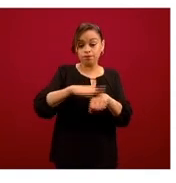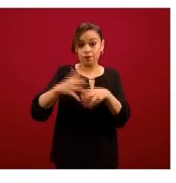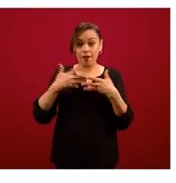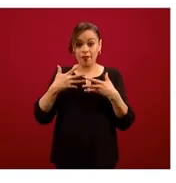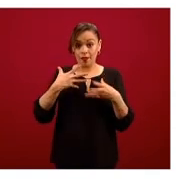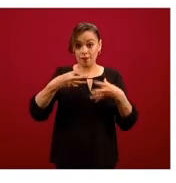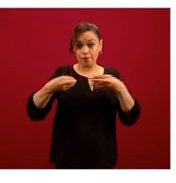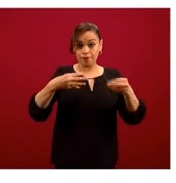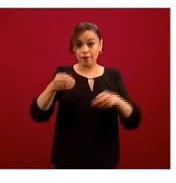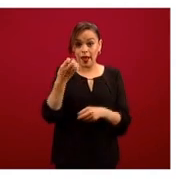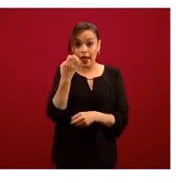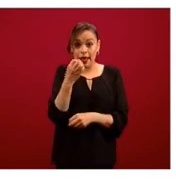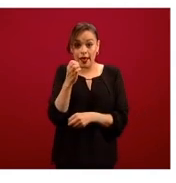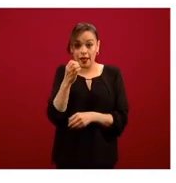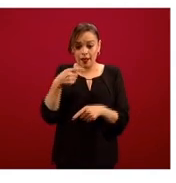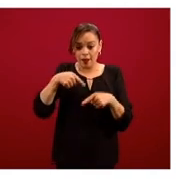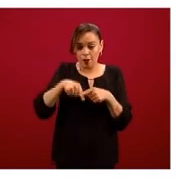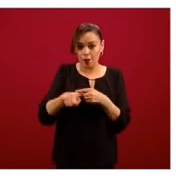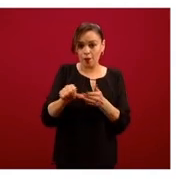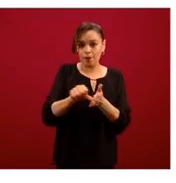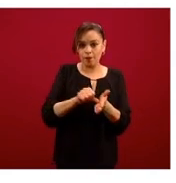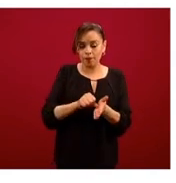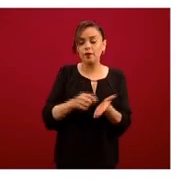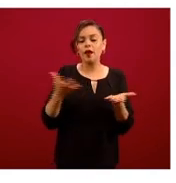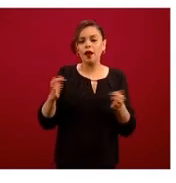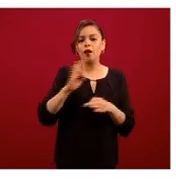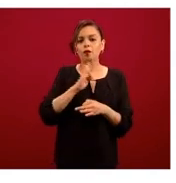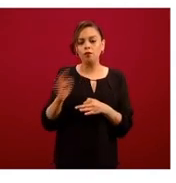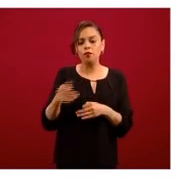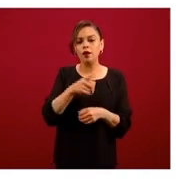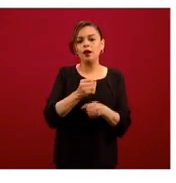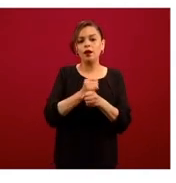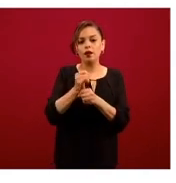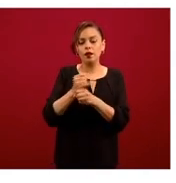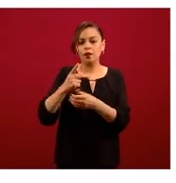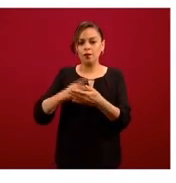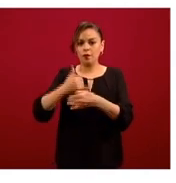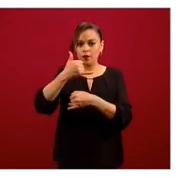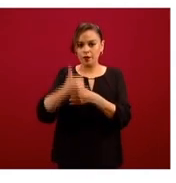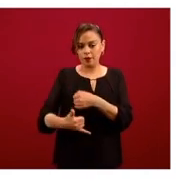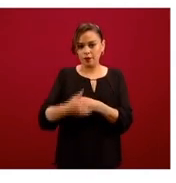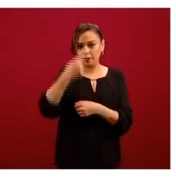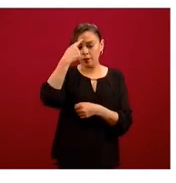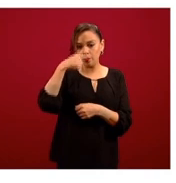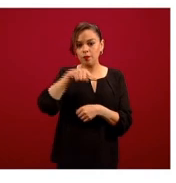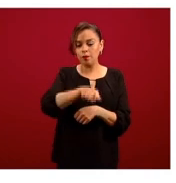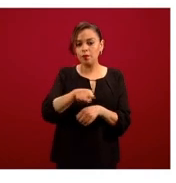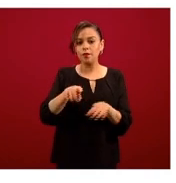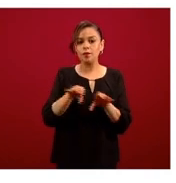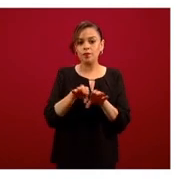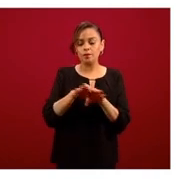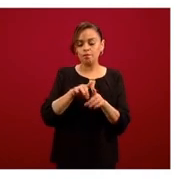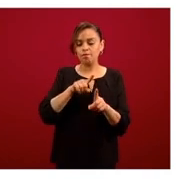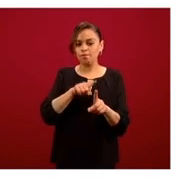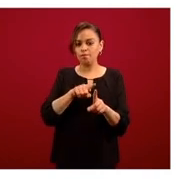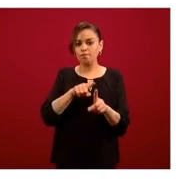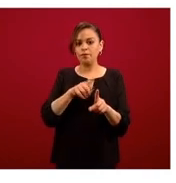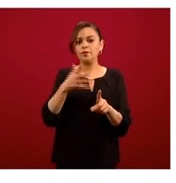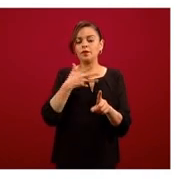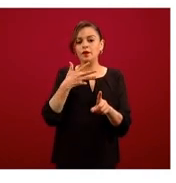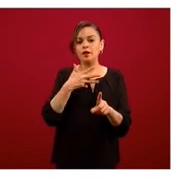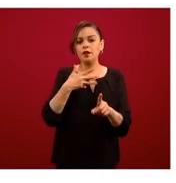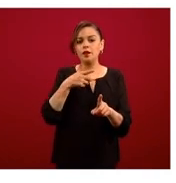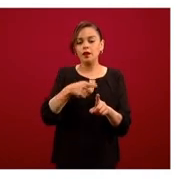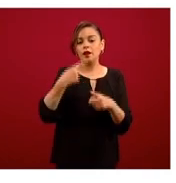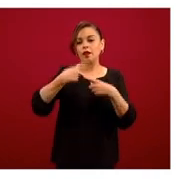are especially talking about January, the beginnings of January, when we found out about the existence of this pandemic